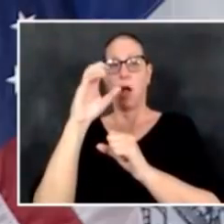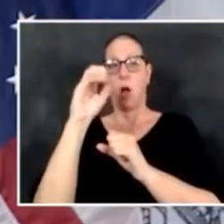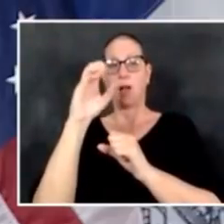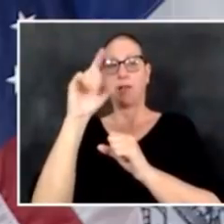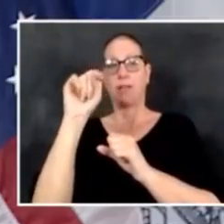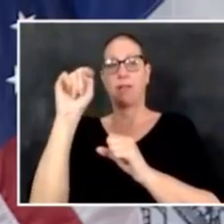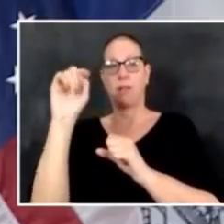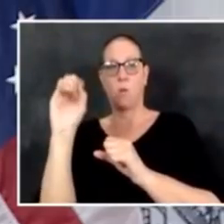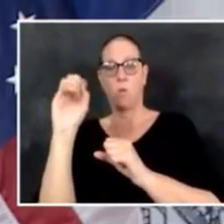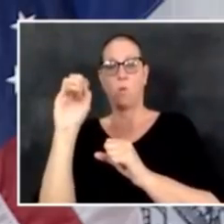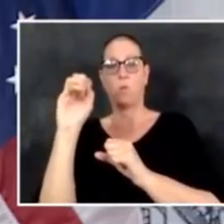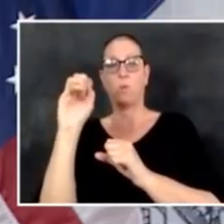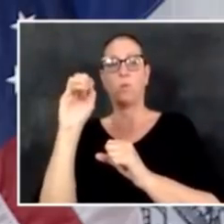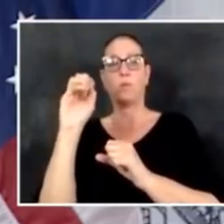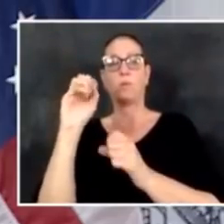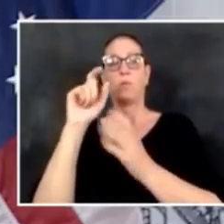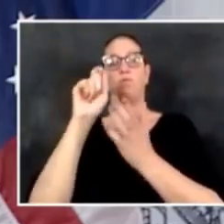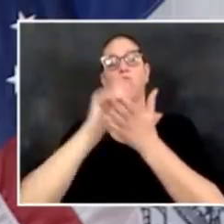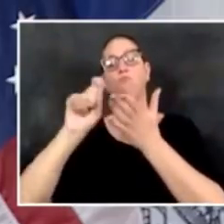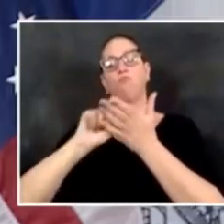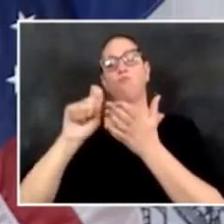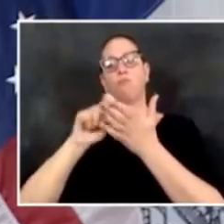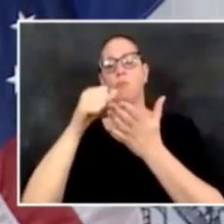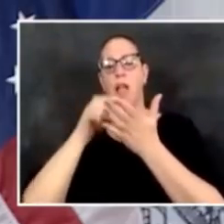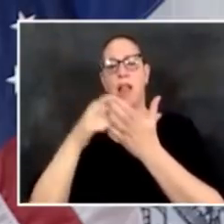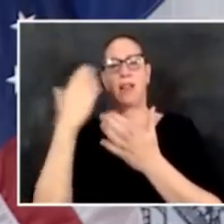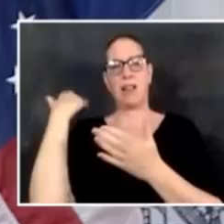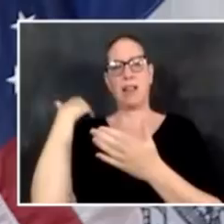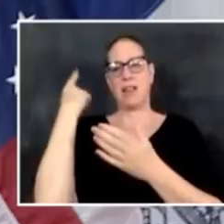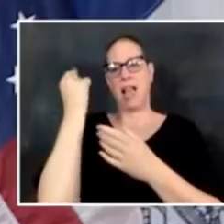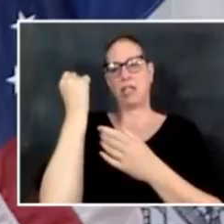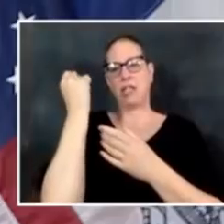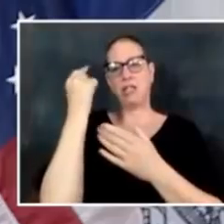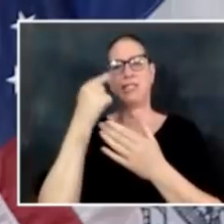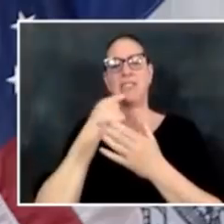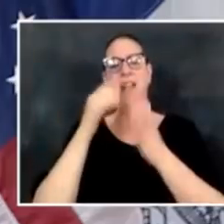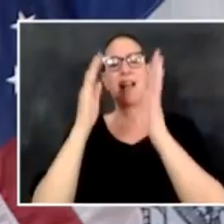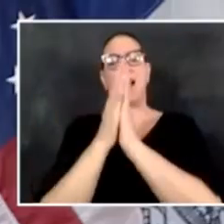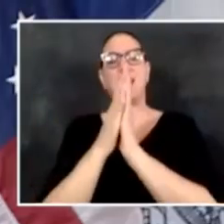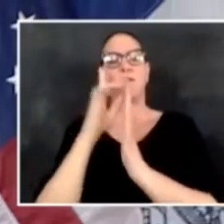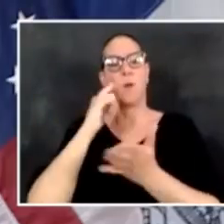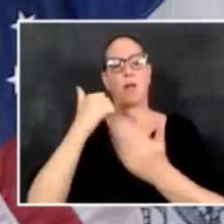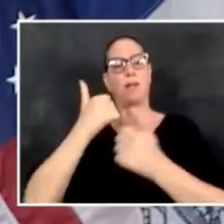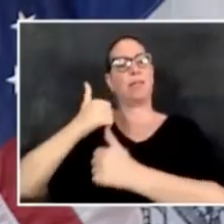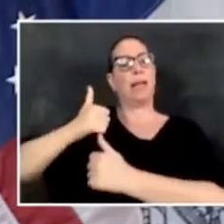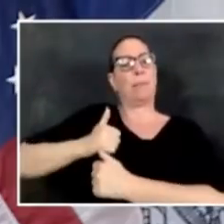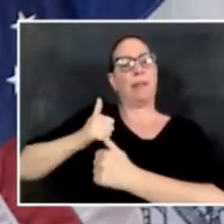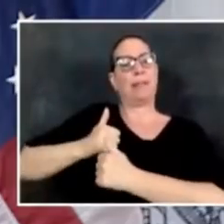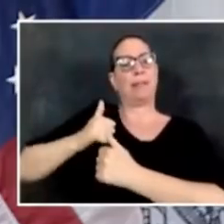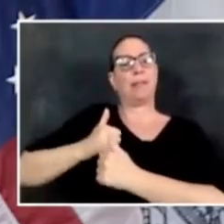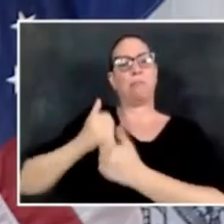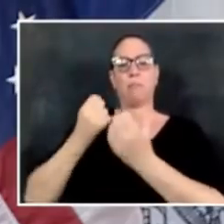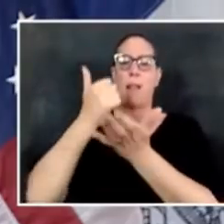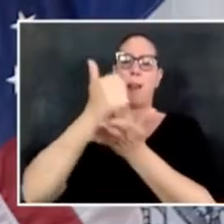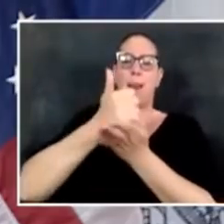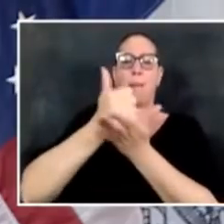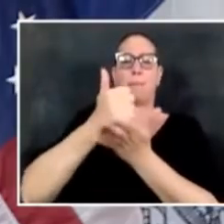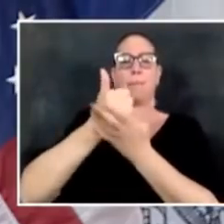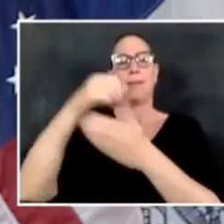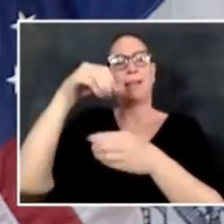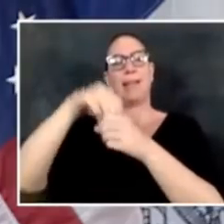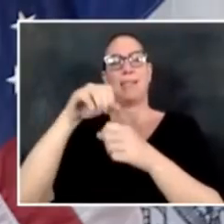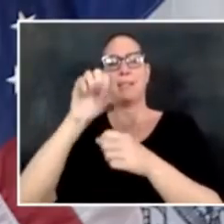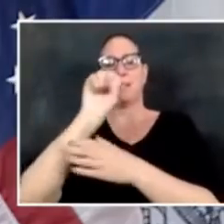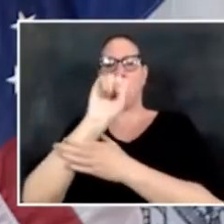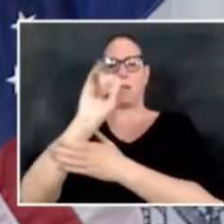private hospitals, saying it's inexplicable that Staten Island has not received any. What's your response to their letter? Are you ever going to